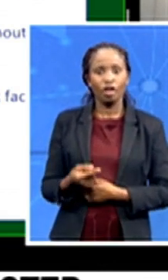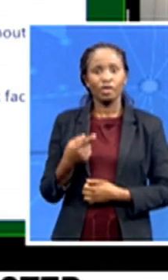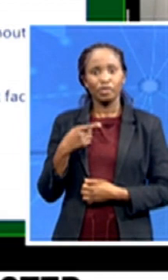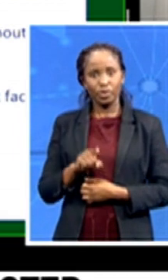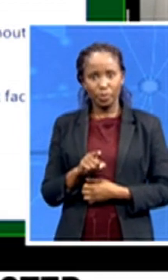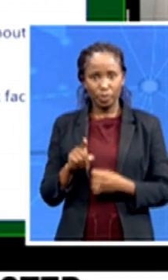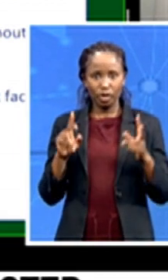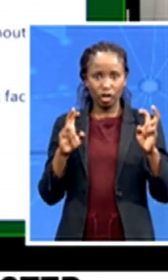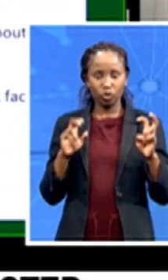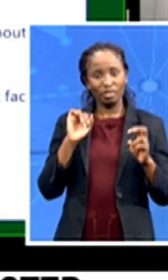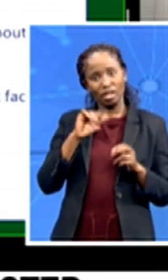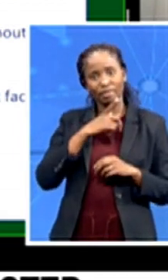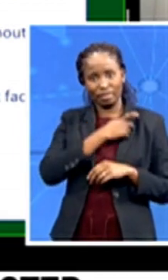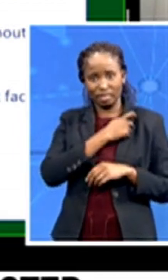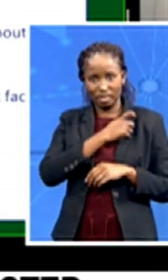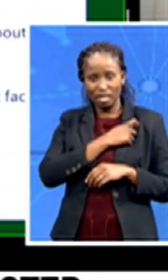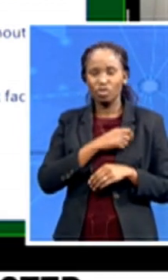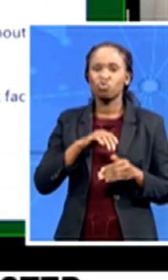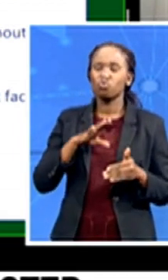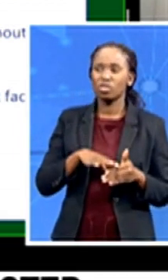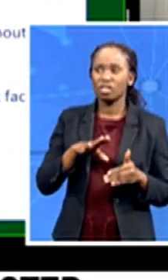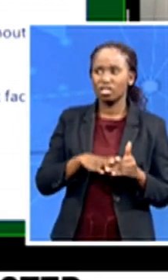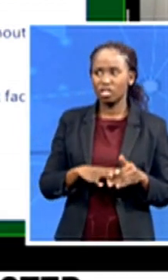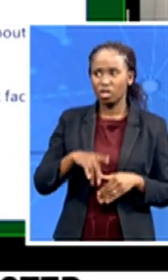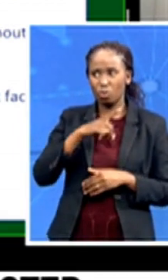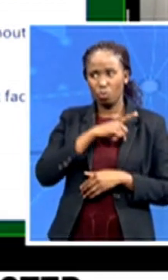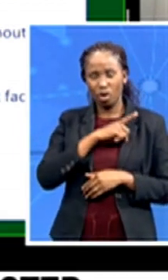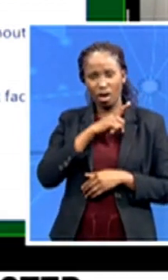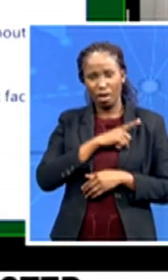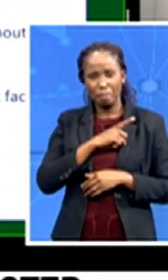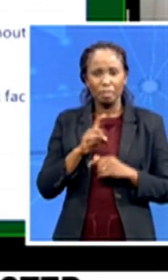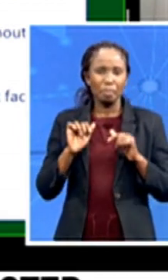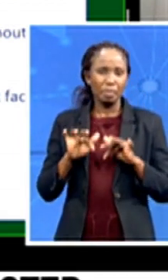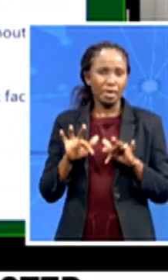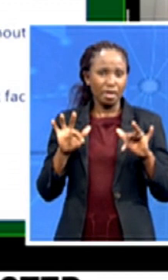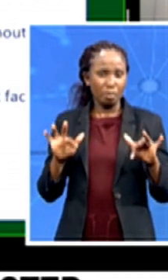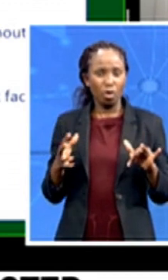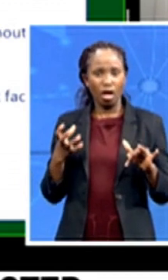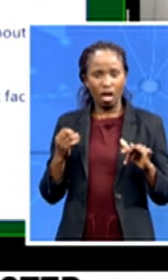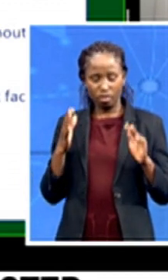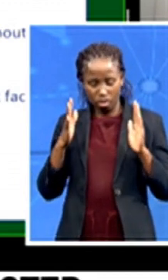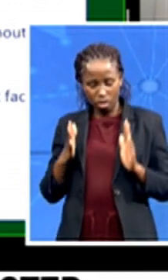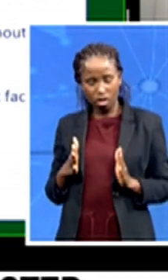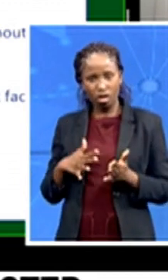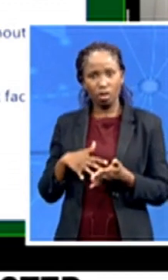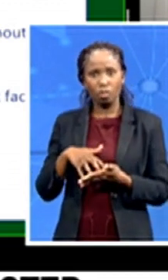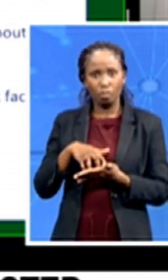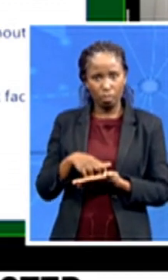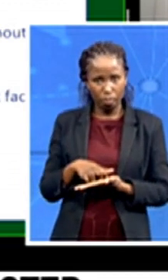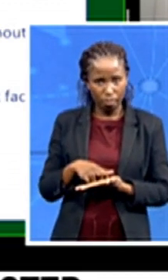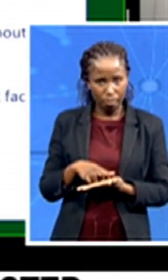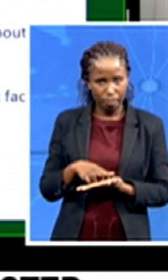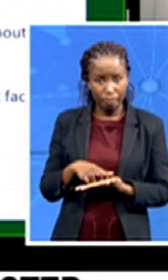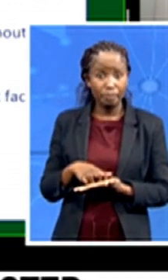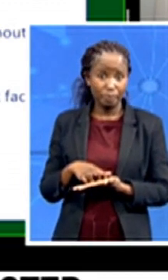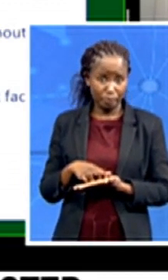is that people have comorbidities. We are vaccinating large populations of